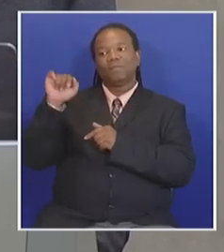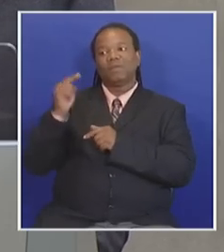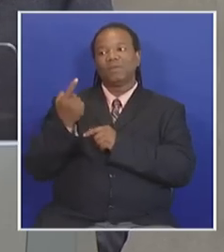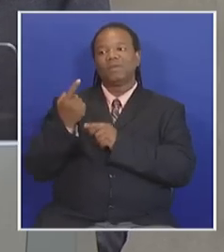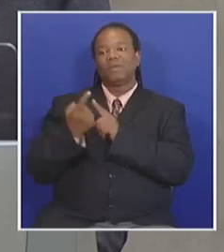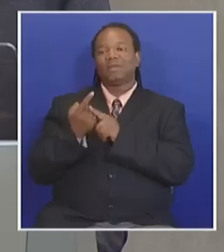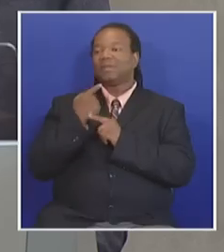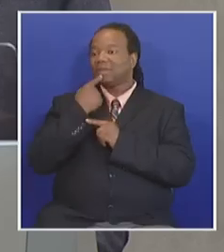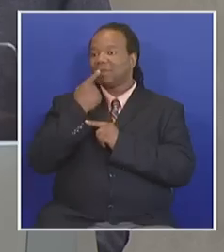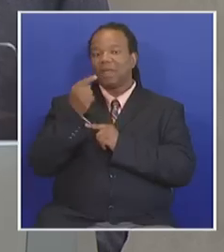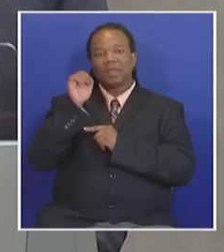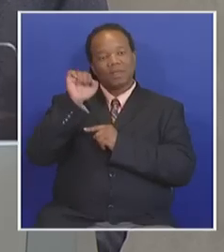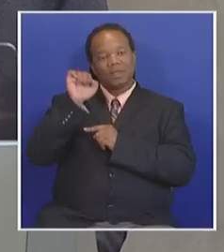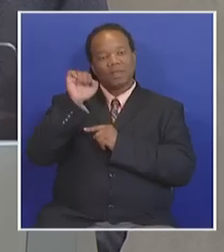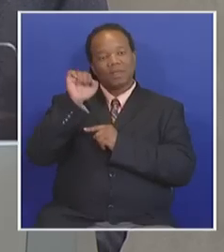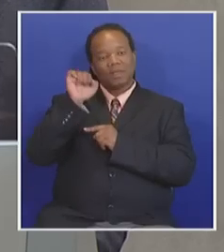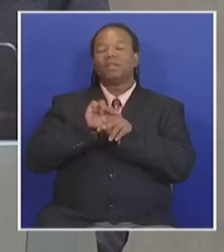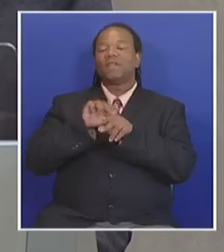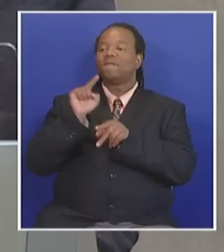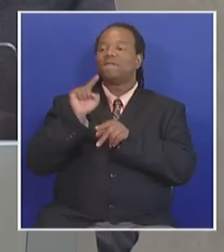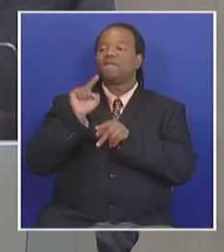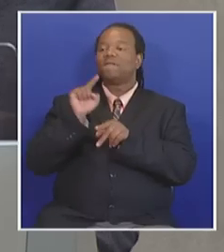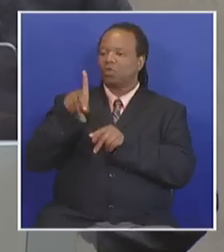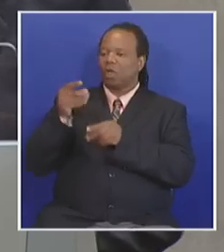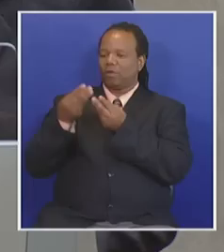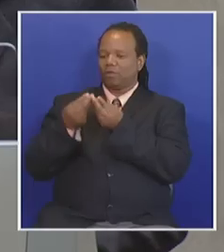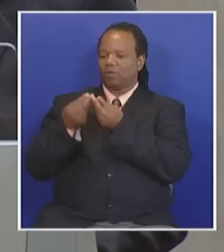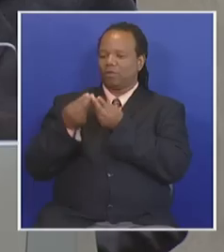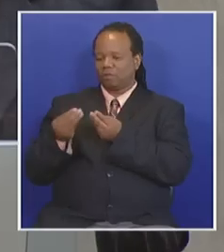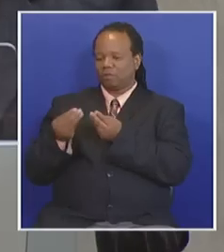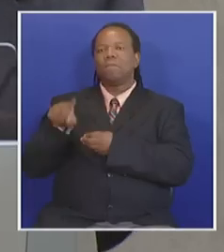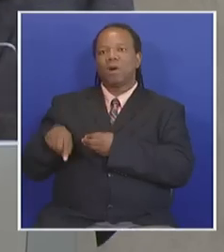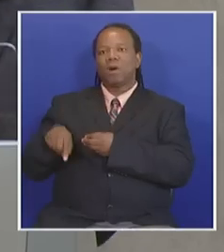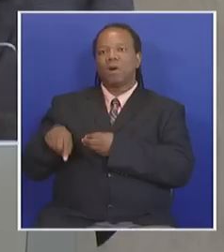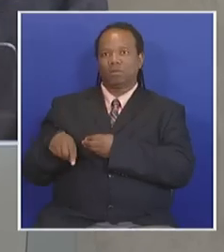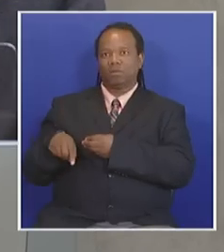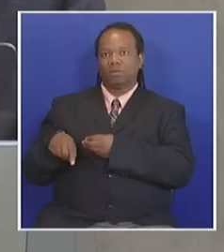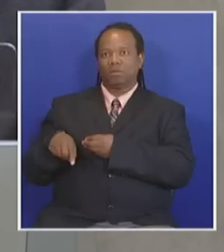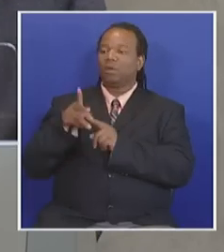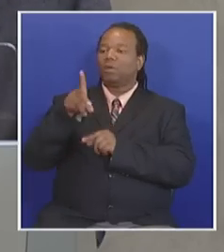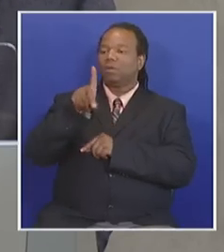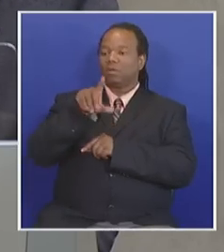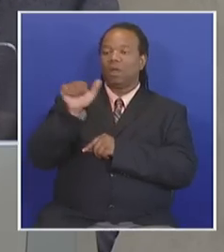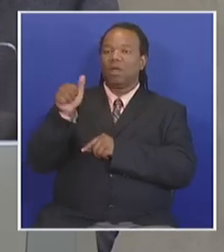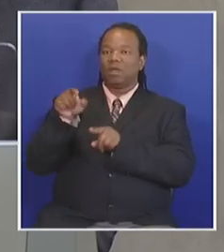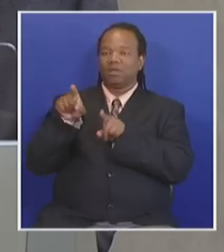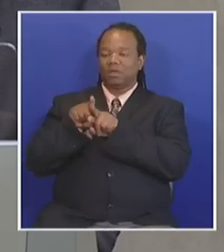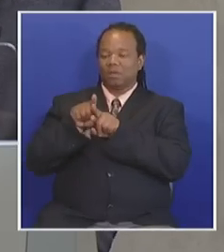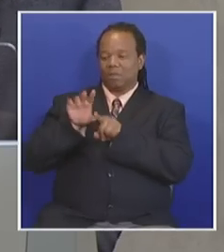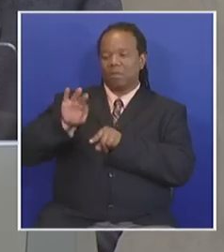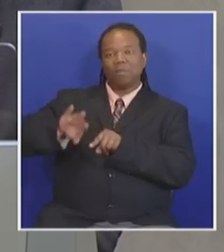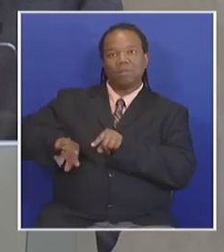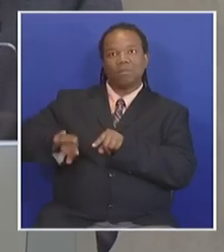charity begins at home. Do we hear that? DA are beneficiaries of white privilege and institutional